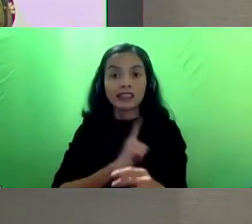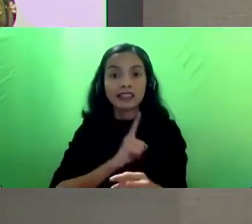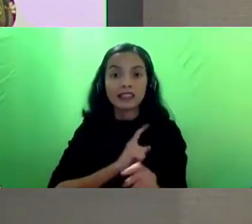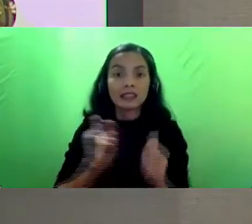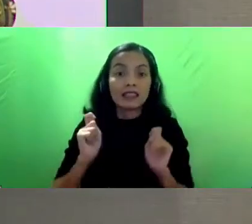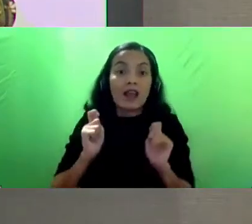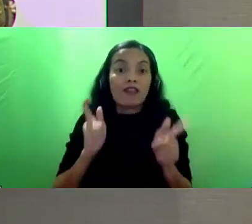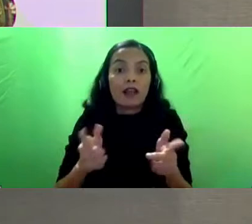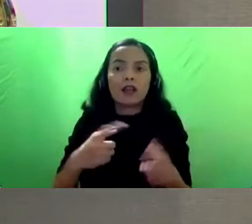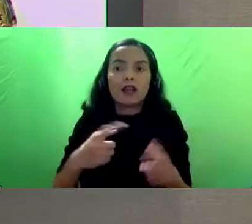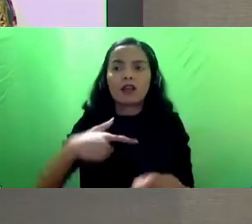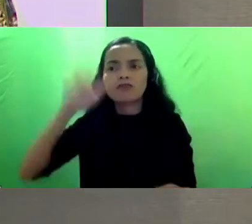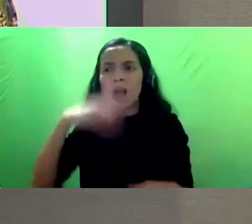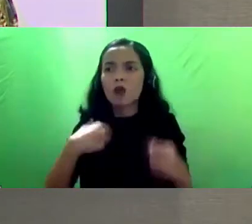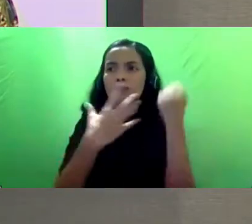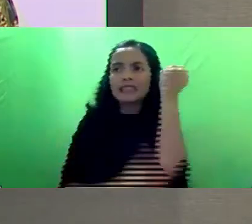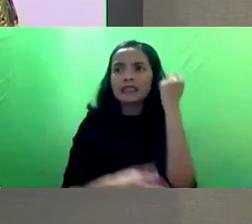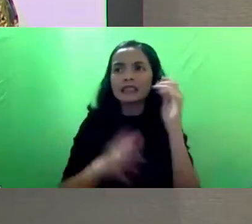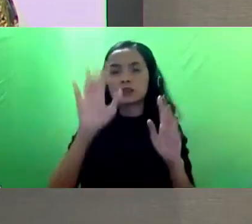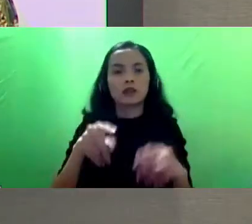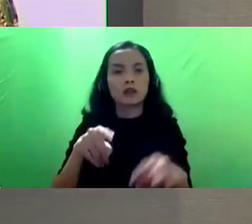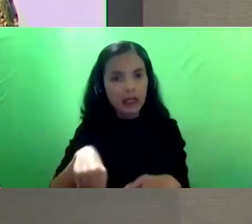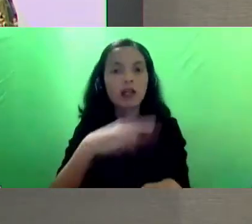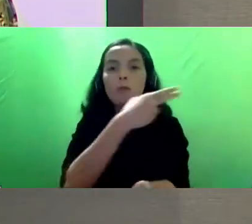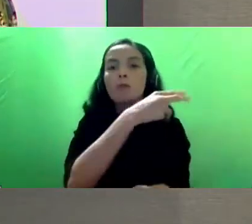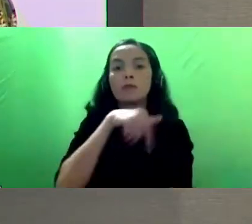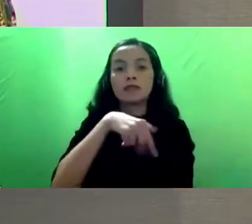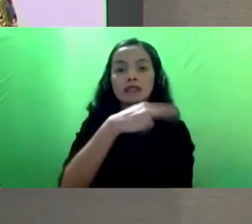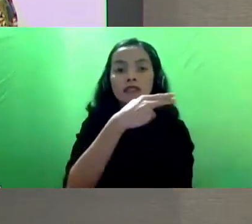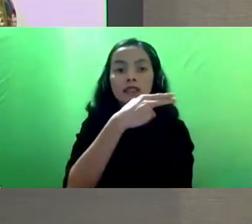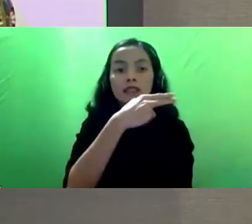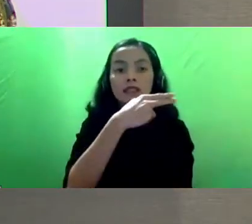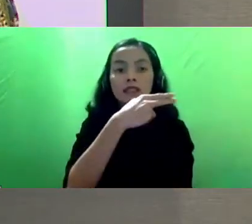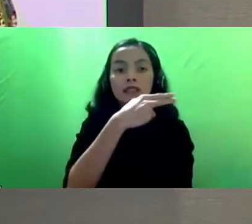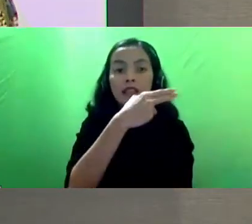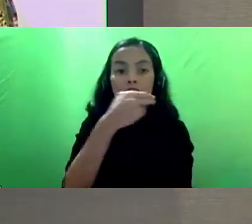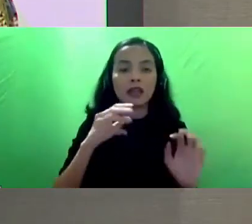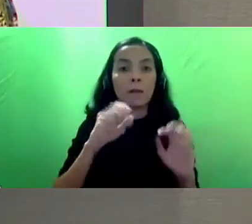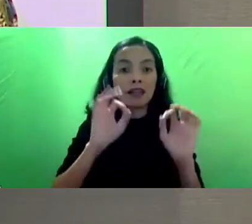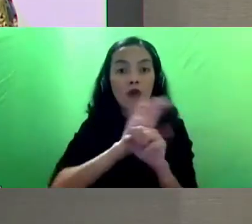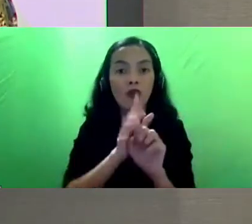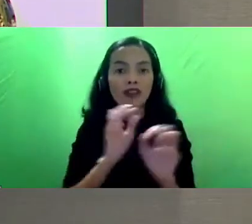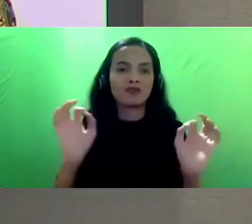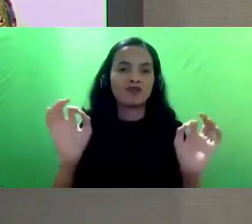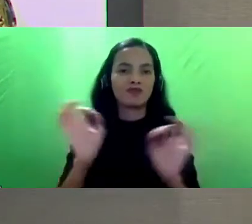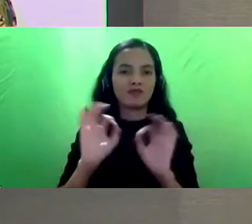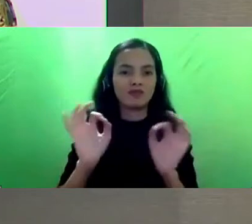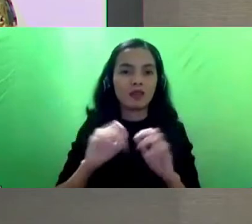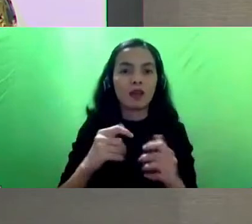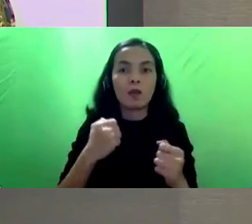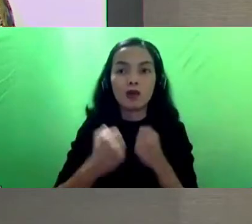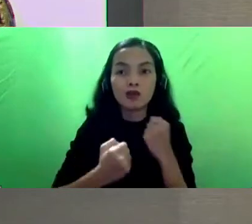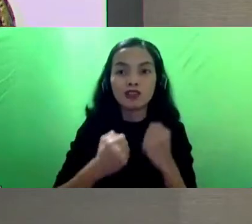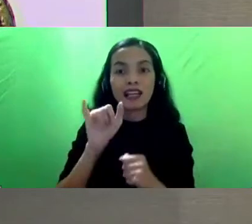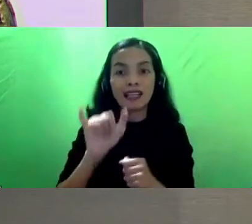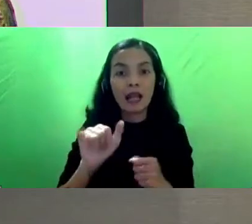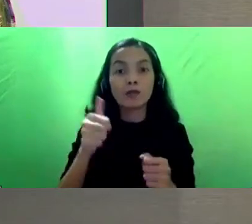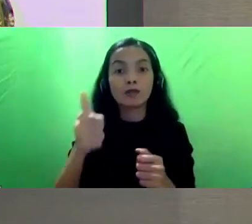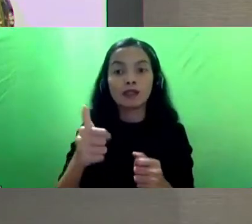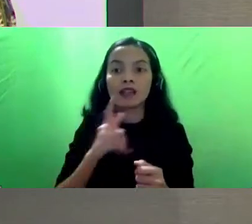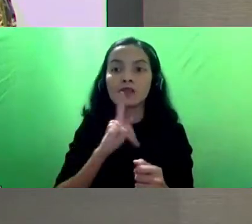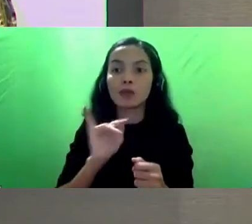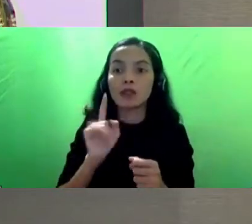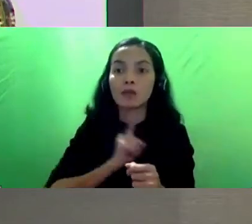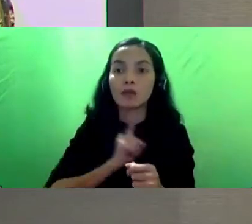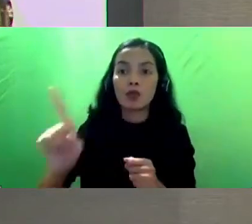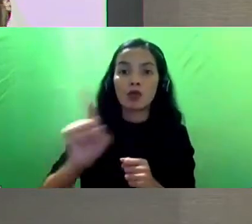absent during the pandemic. Yeah, I think we try scatteredly with some application